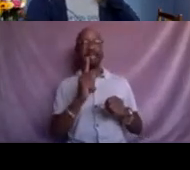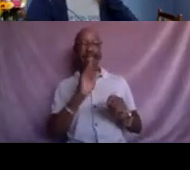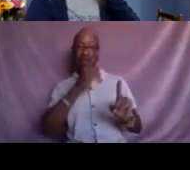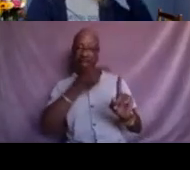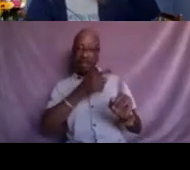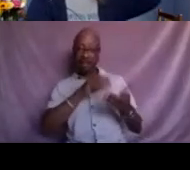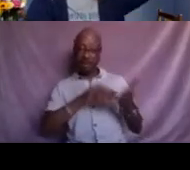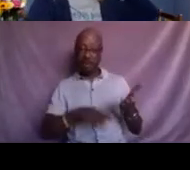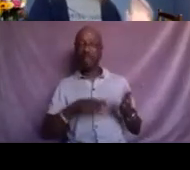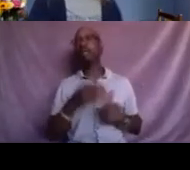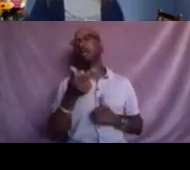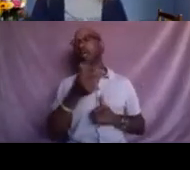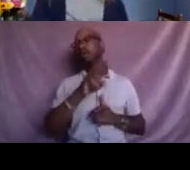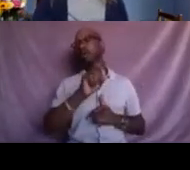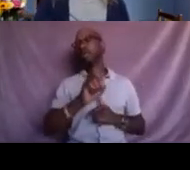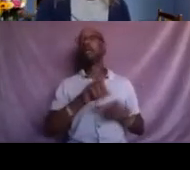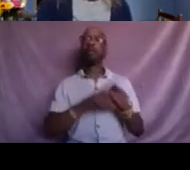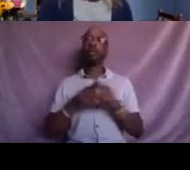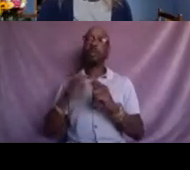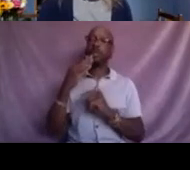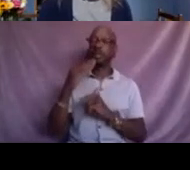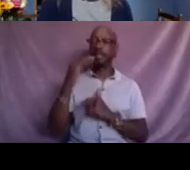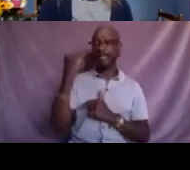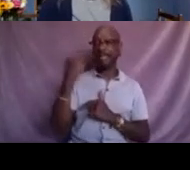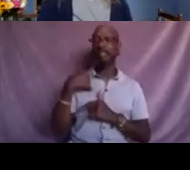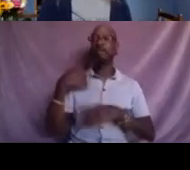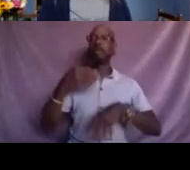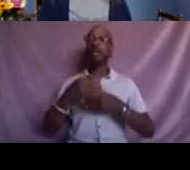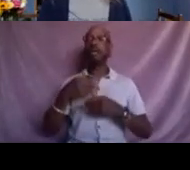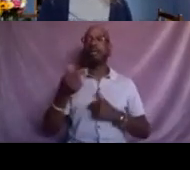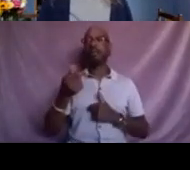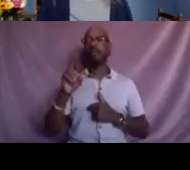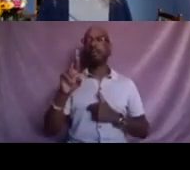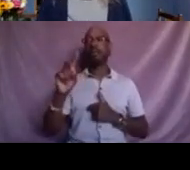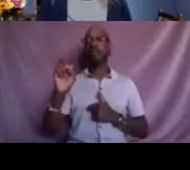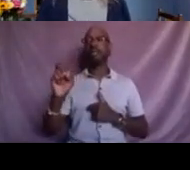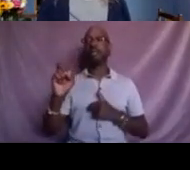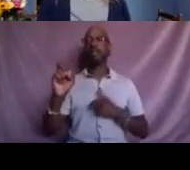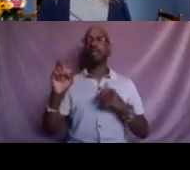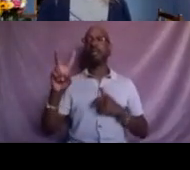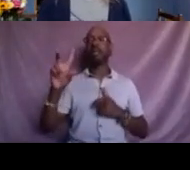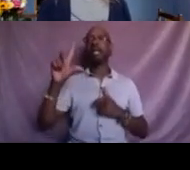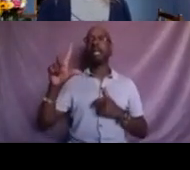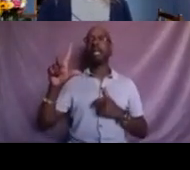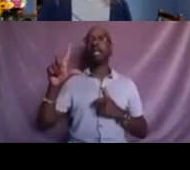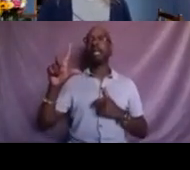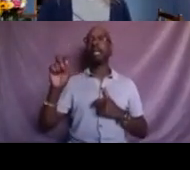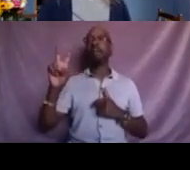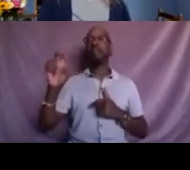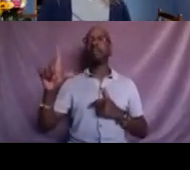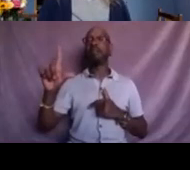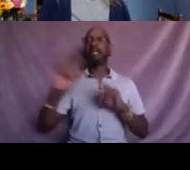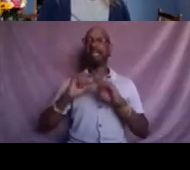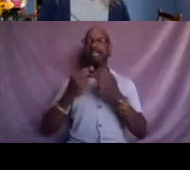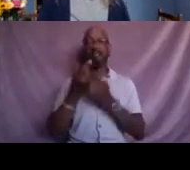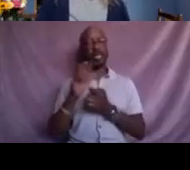stuff. It's also a good idea to add a grade level team. So anybody who you might want to collaborate with, a